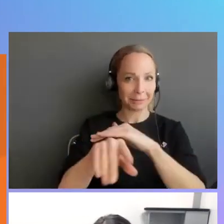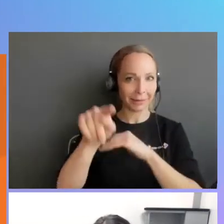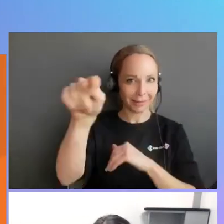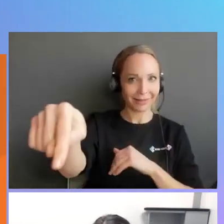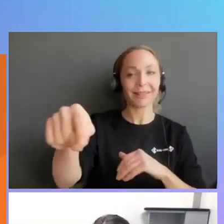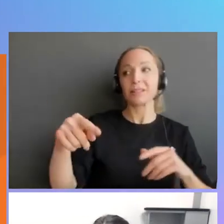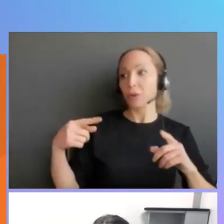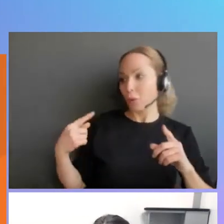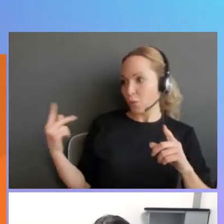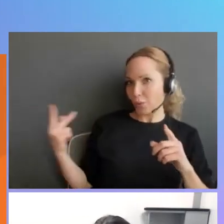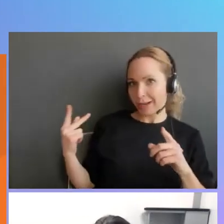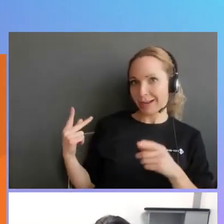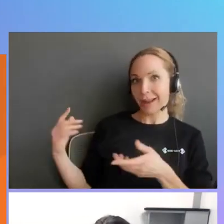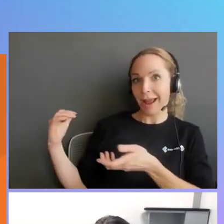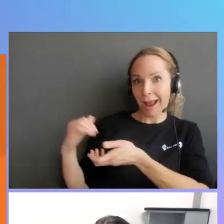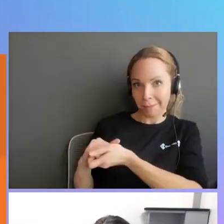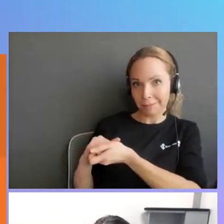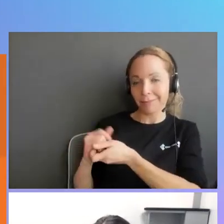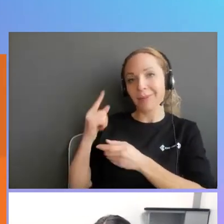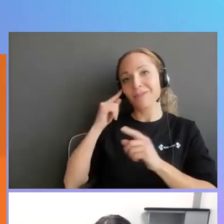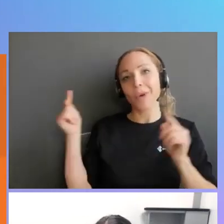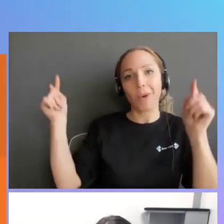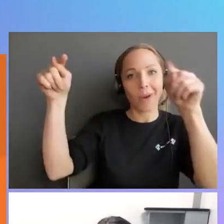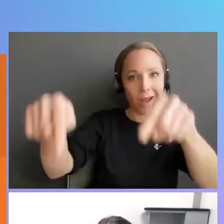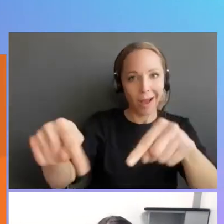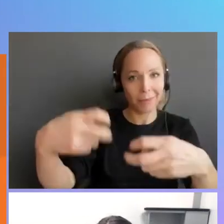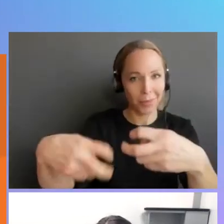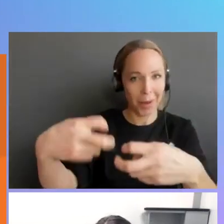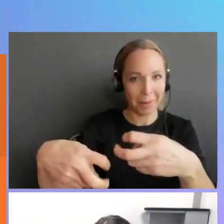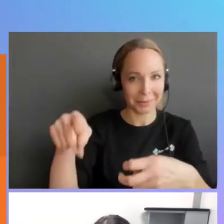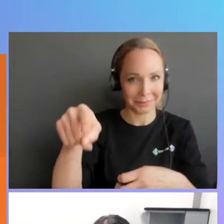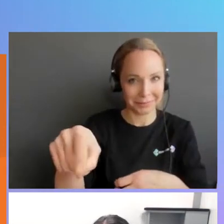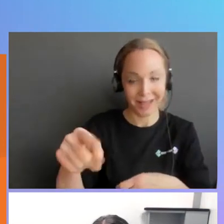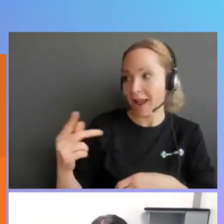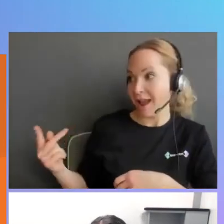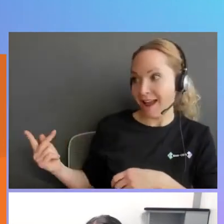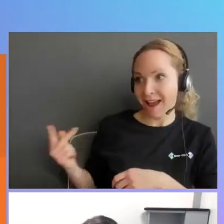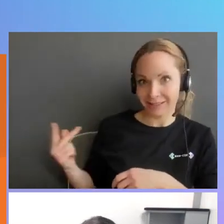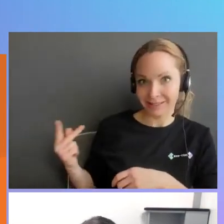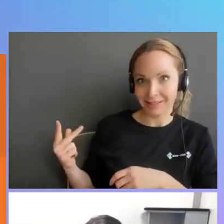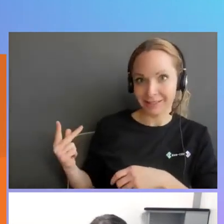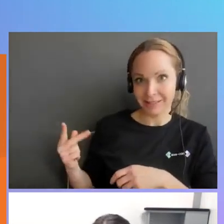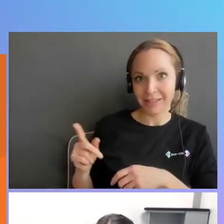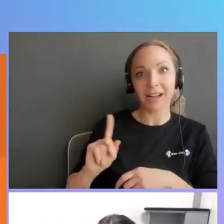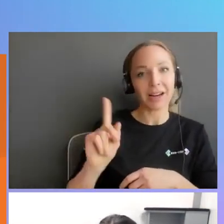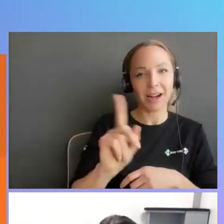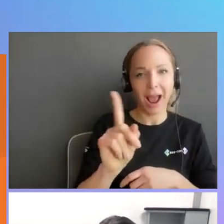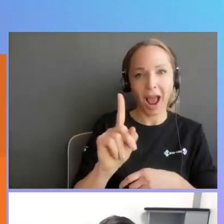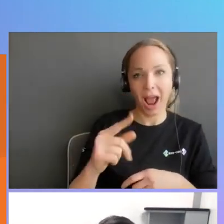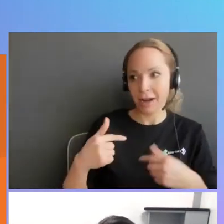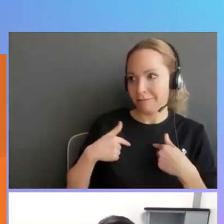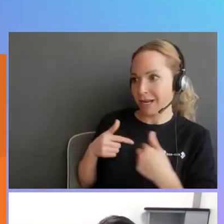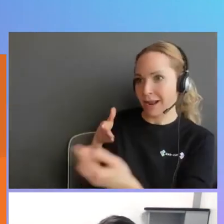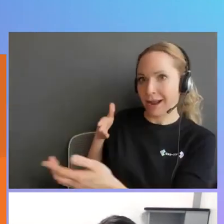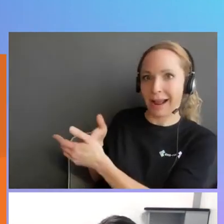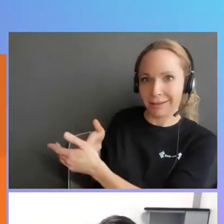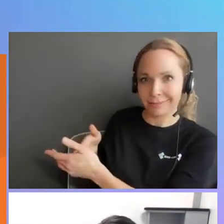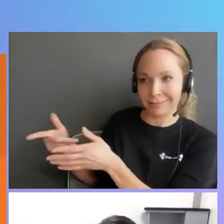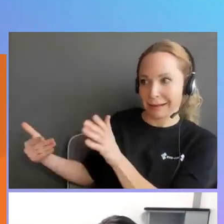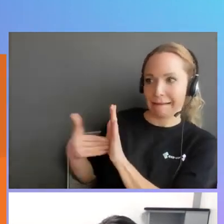to solve the actual issue. So us instead of us versus them.